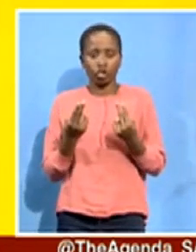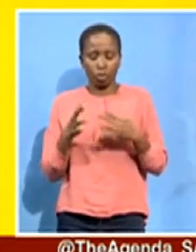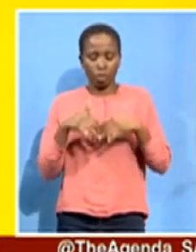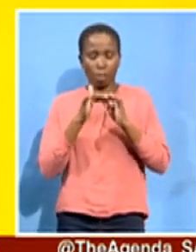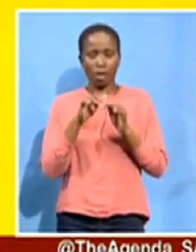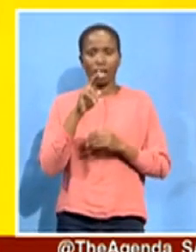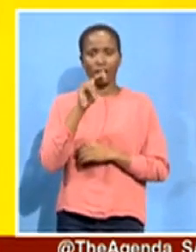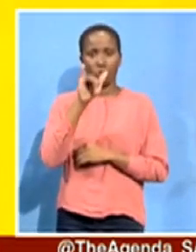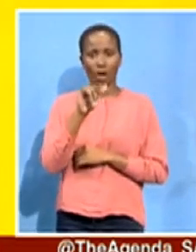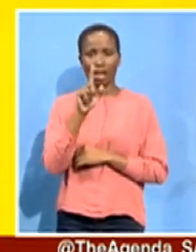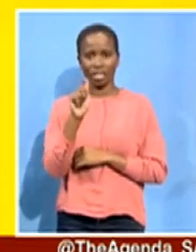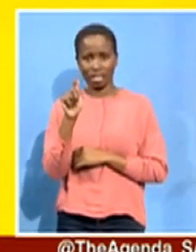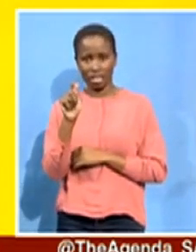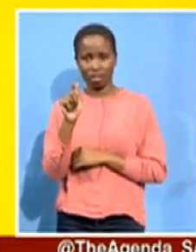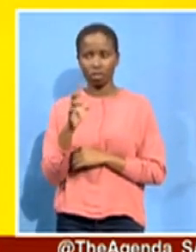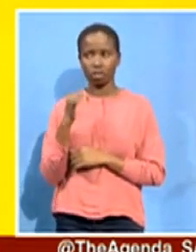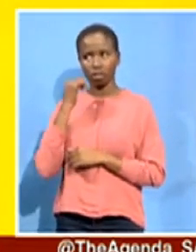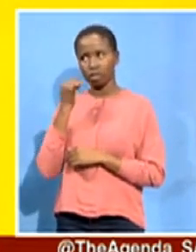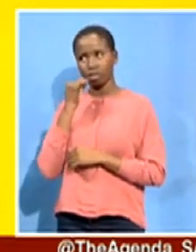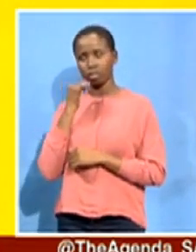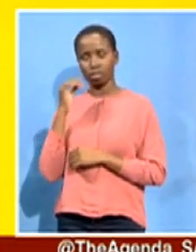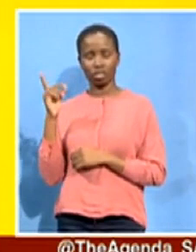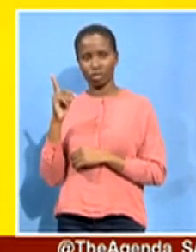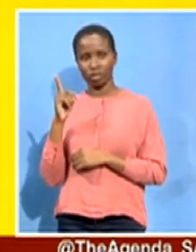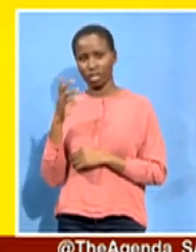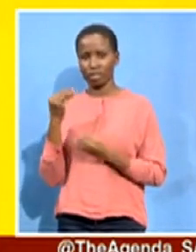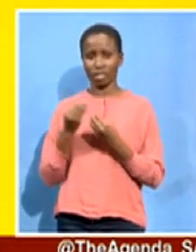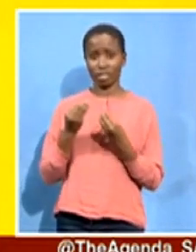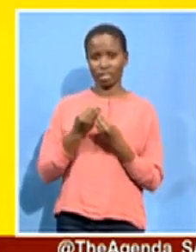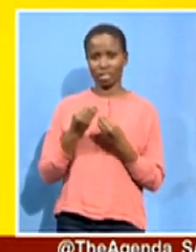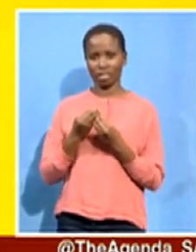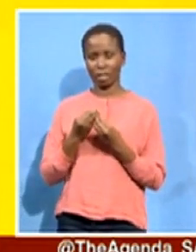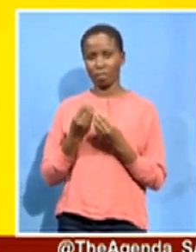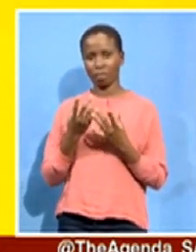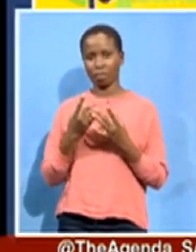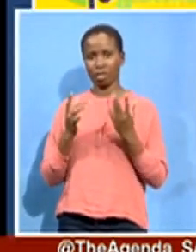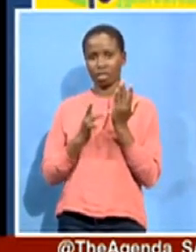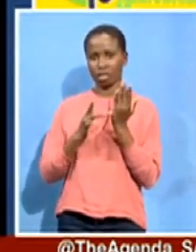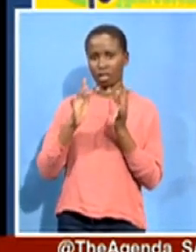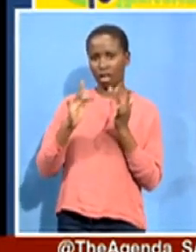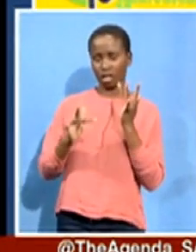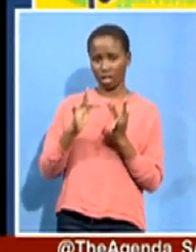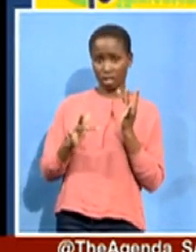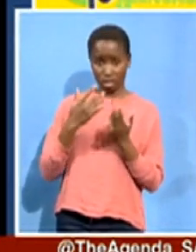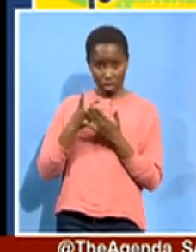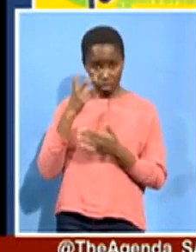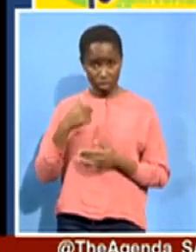Desiree, there's some form of technical glitches here. We can still hear you.